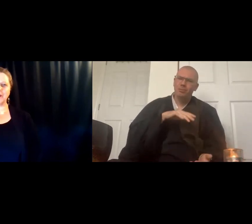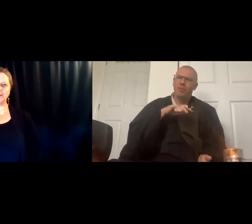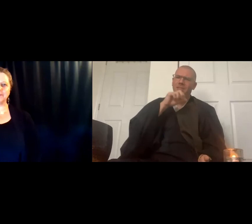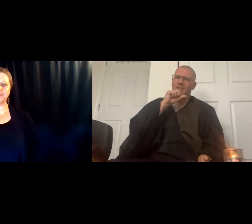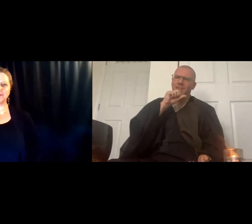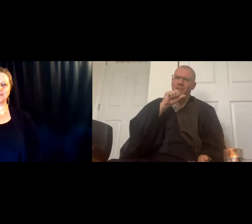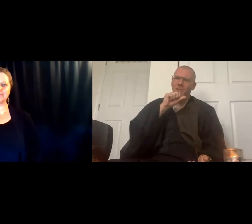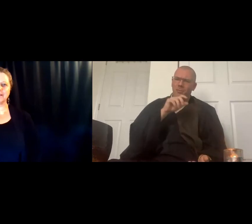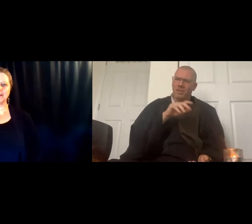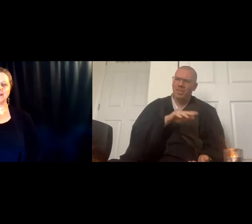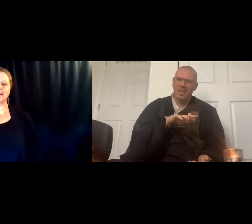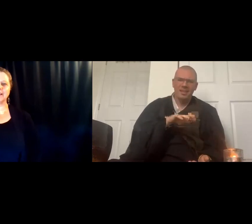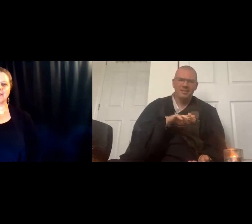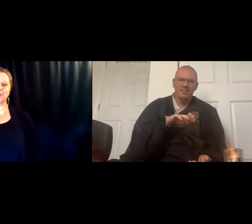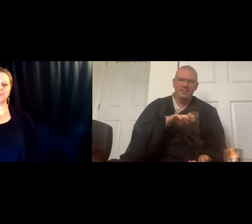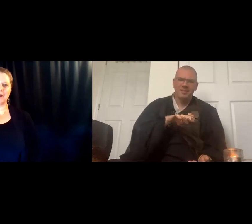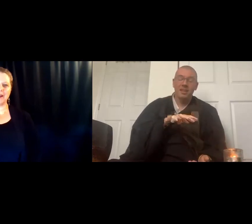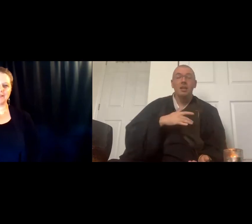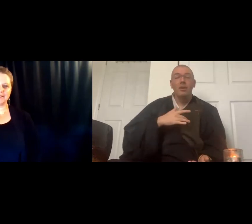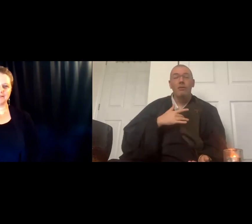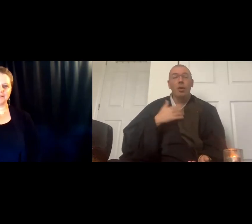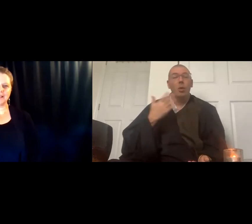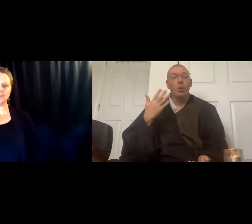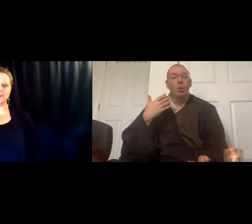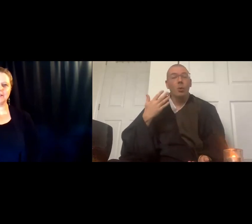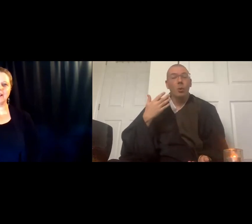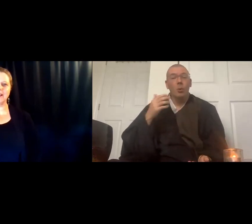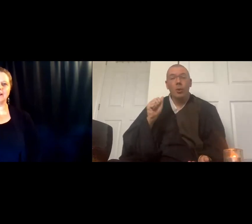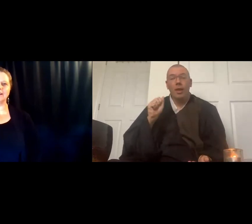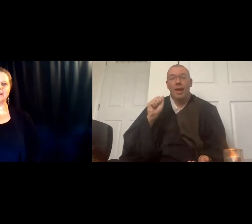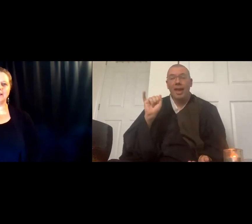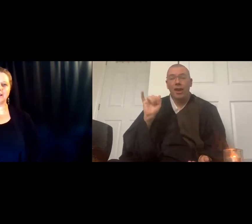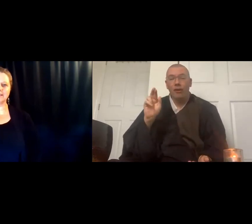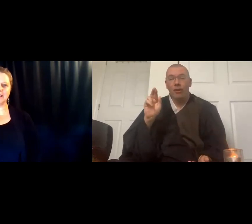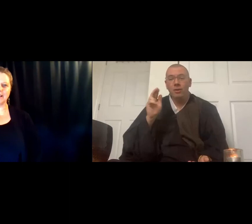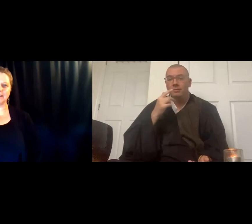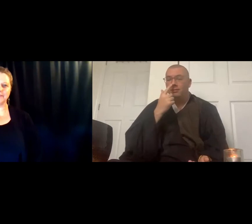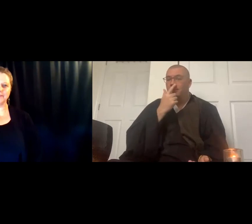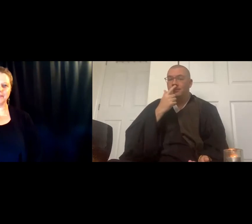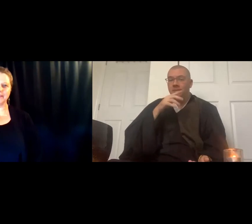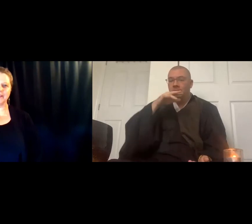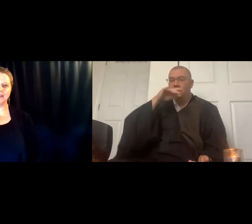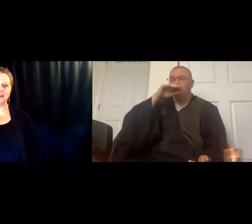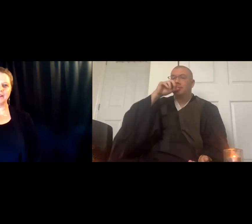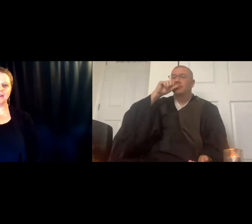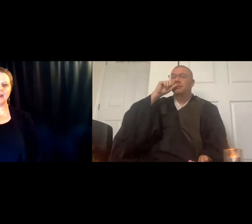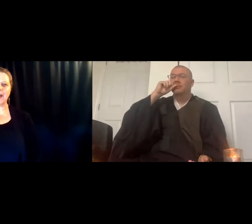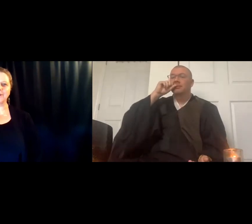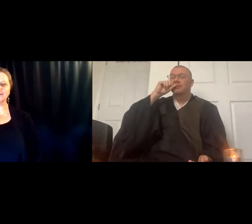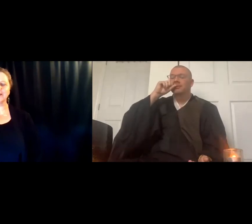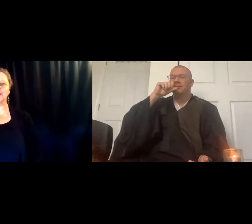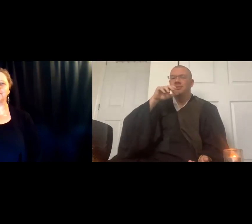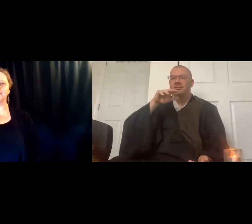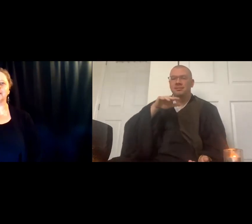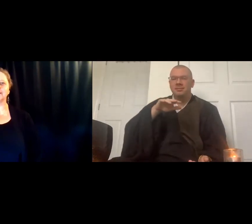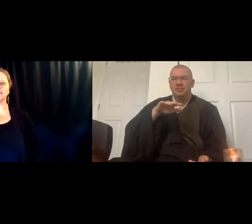I want you to notice again your breath as you inhale and exhale. How